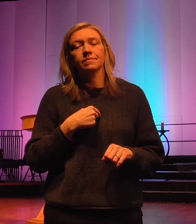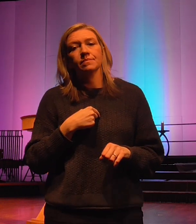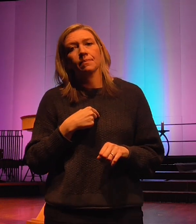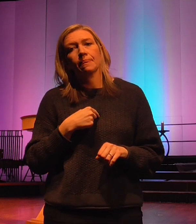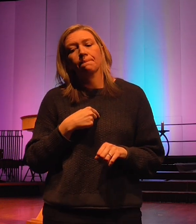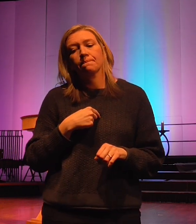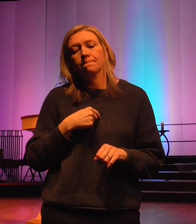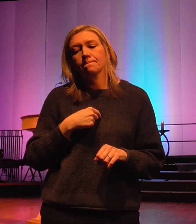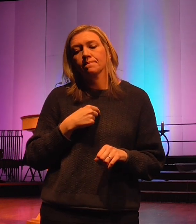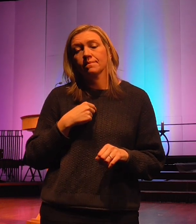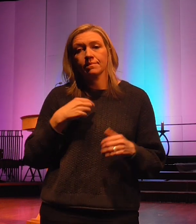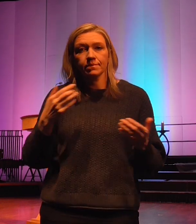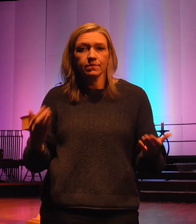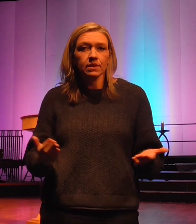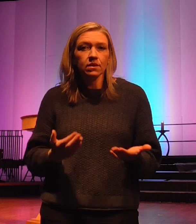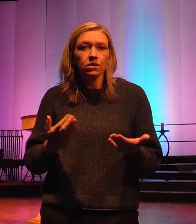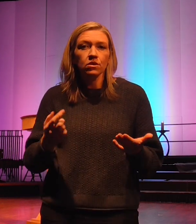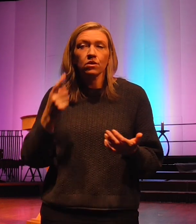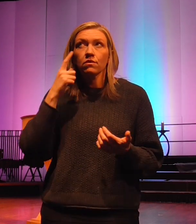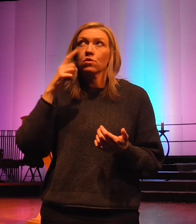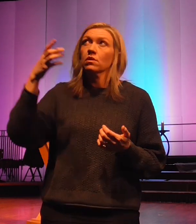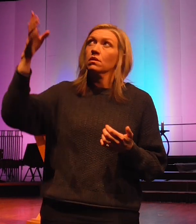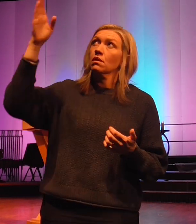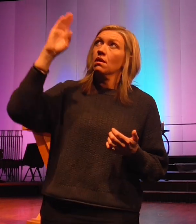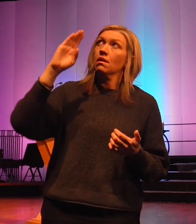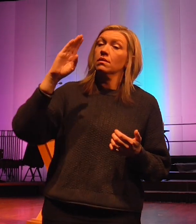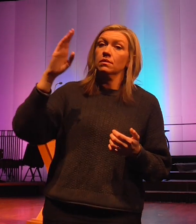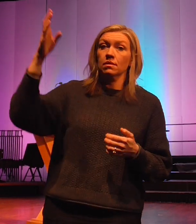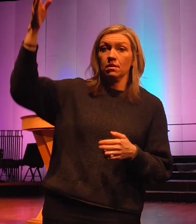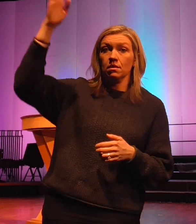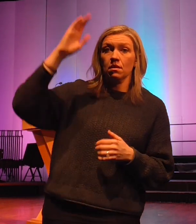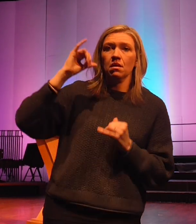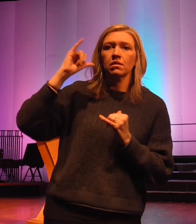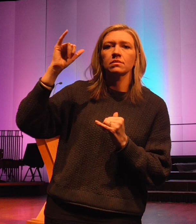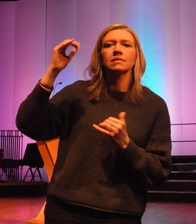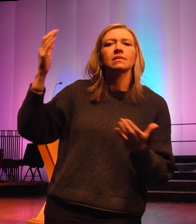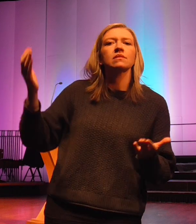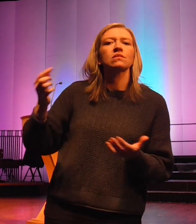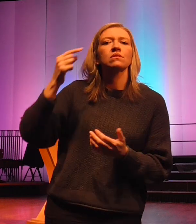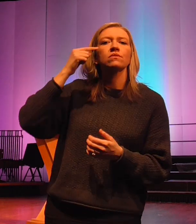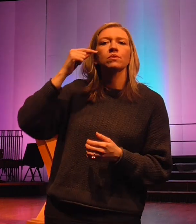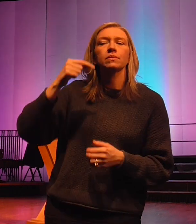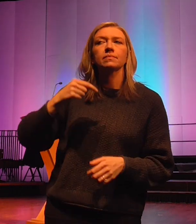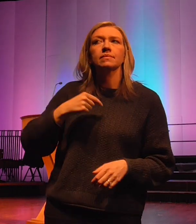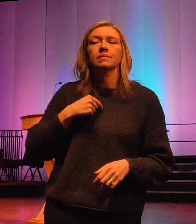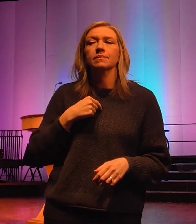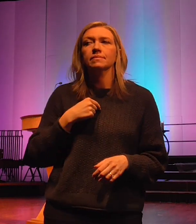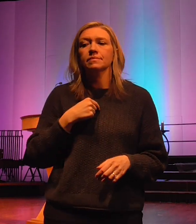I am here for God, and God is here for me.